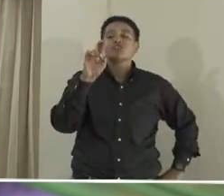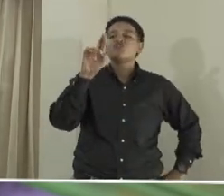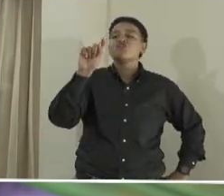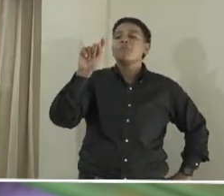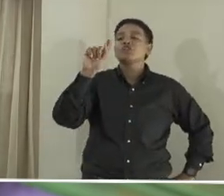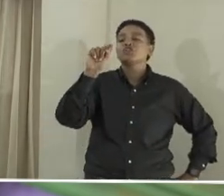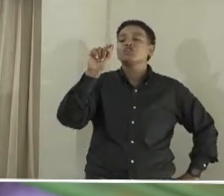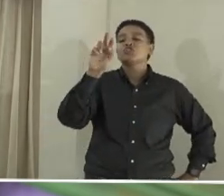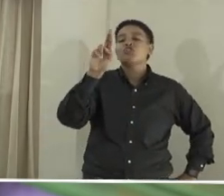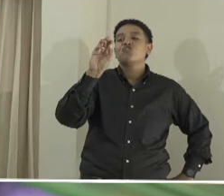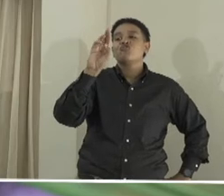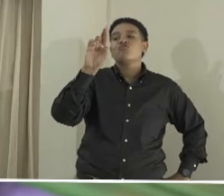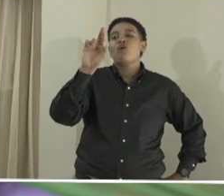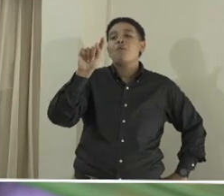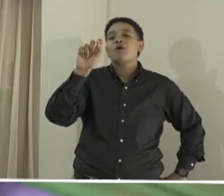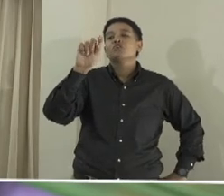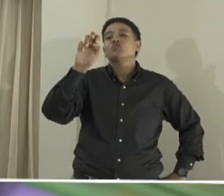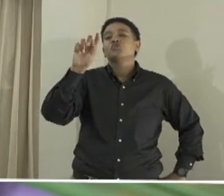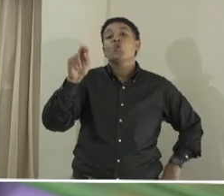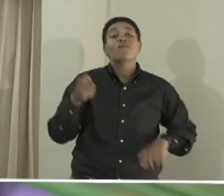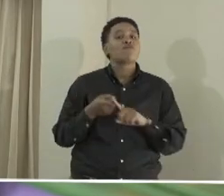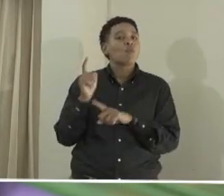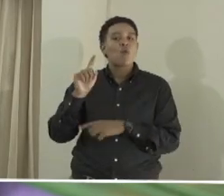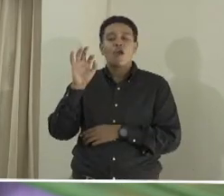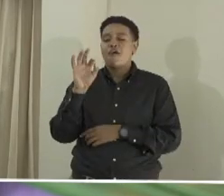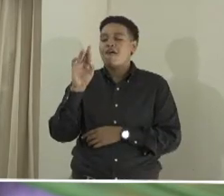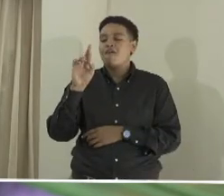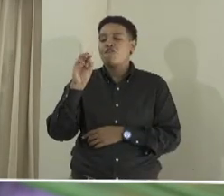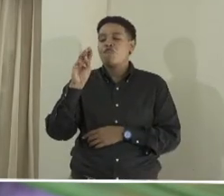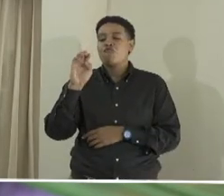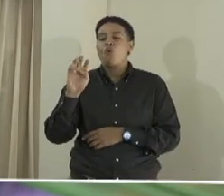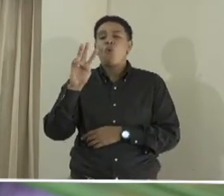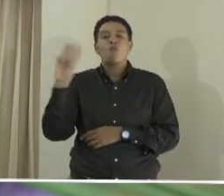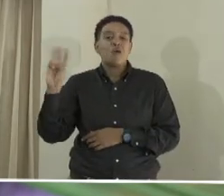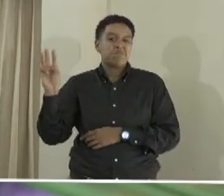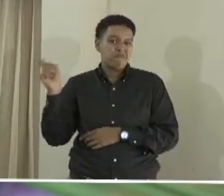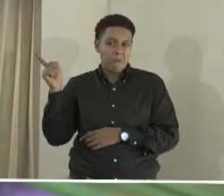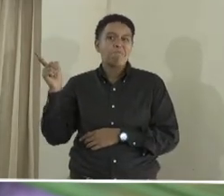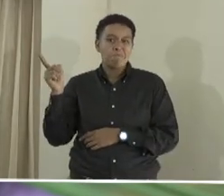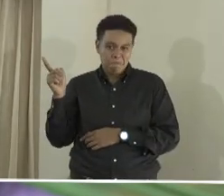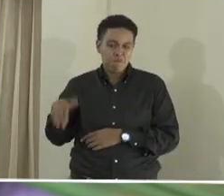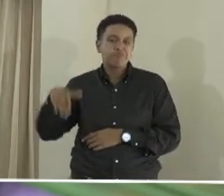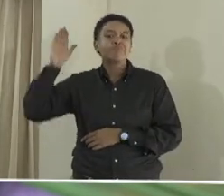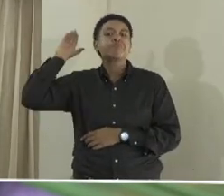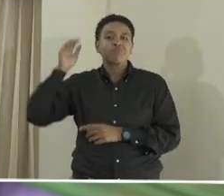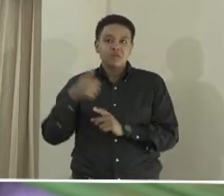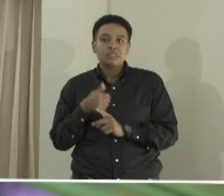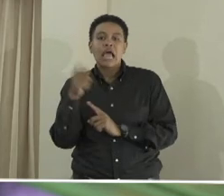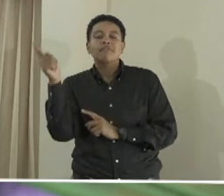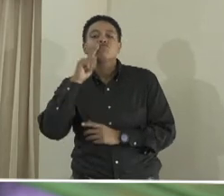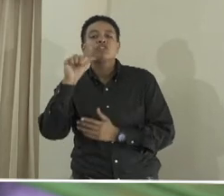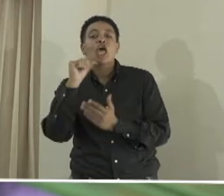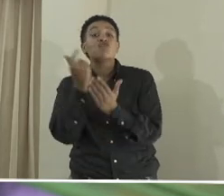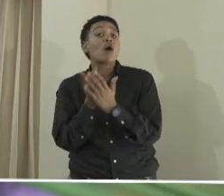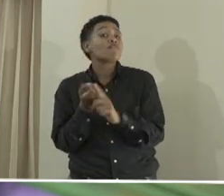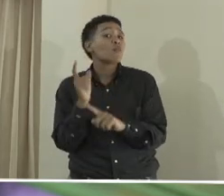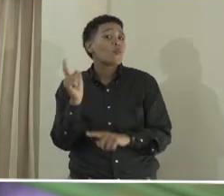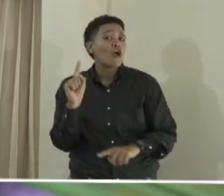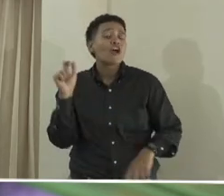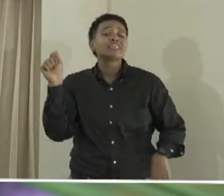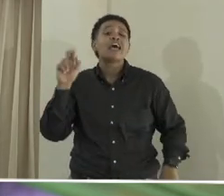Stewart hails from Frome, Westmoreland, and that he is a graduate of